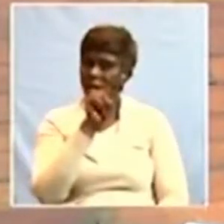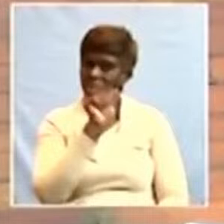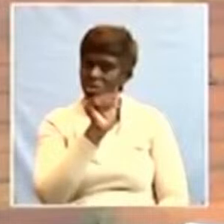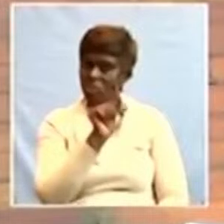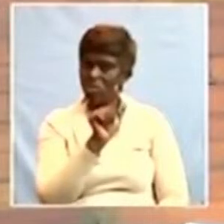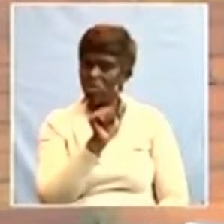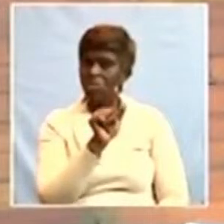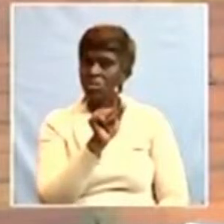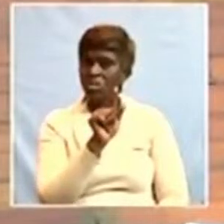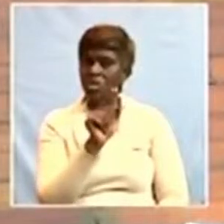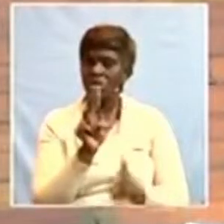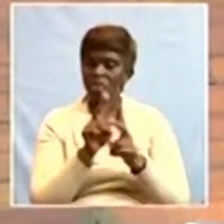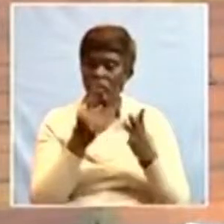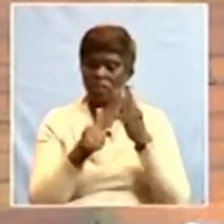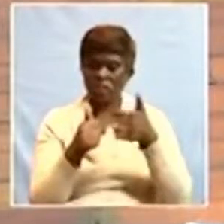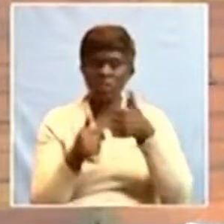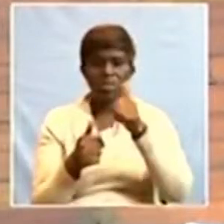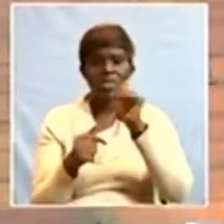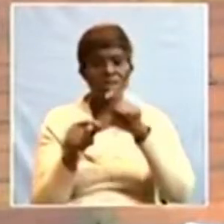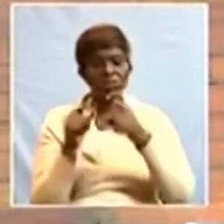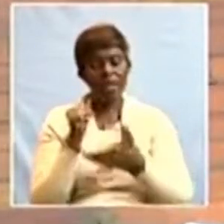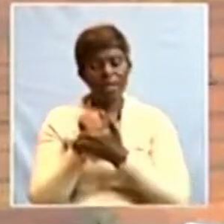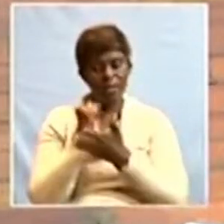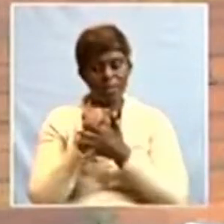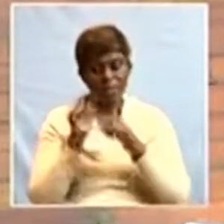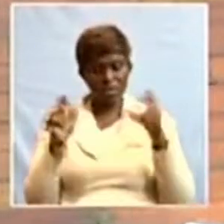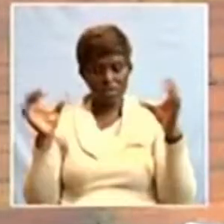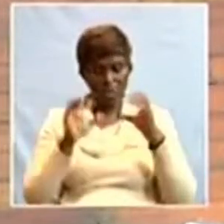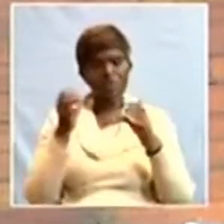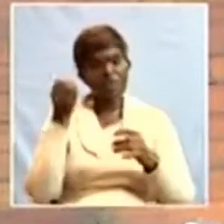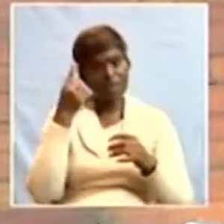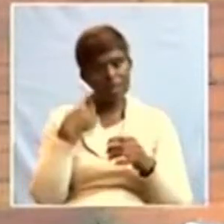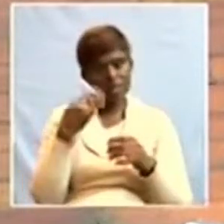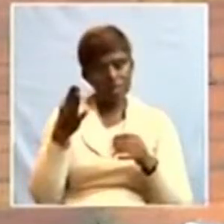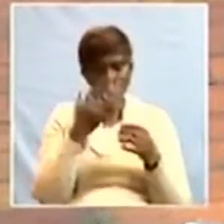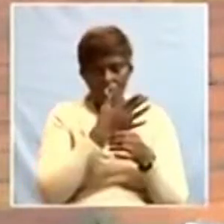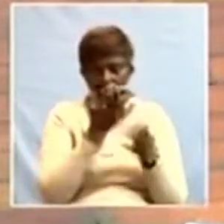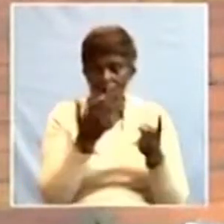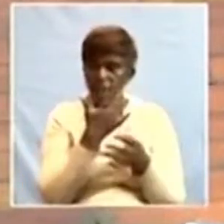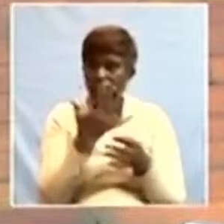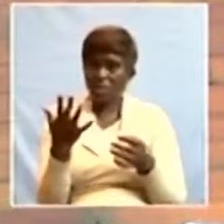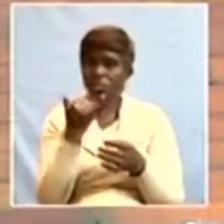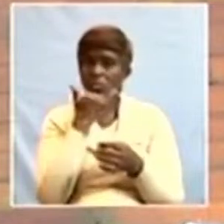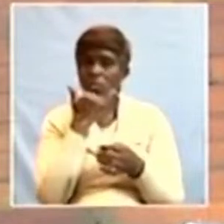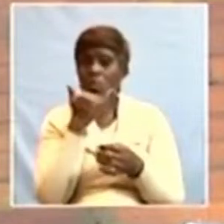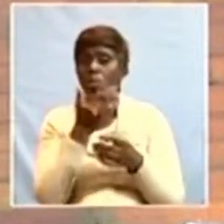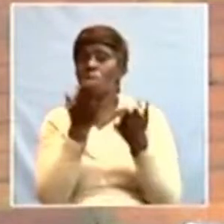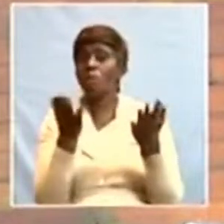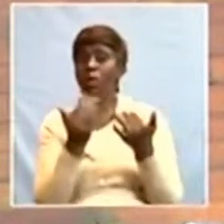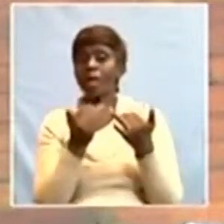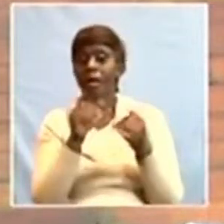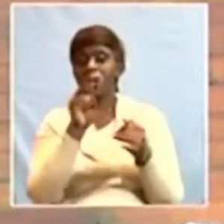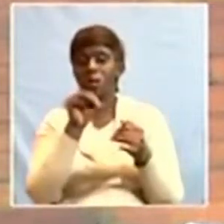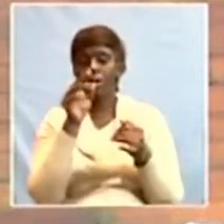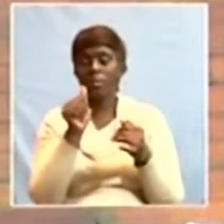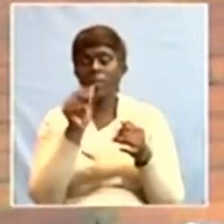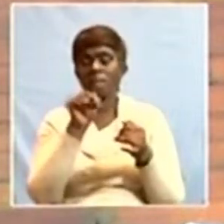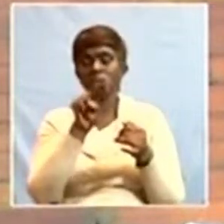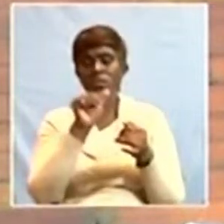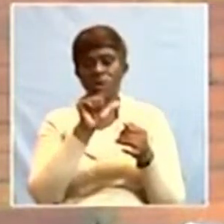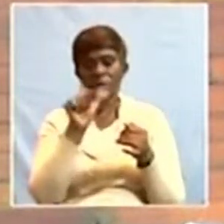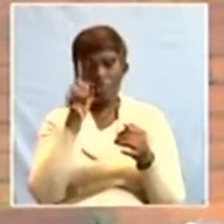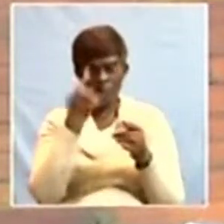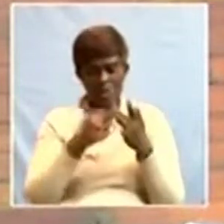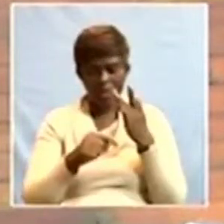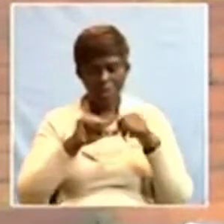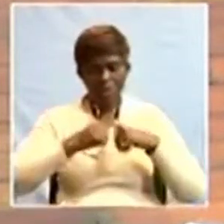system. So you now need to help this committee understand where things went wrong manually. Because what